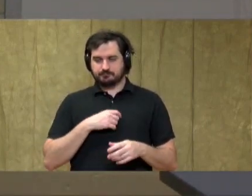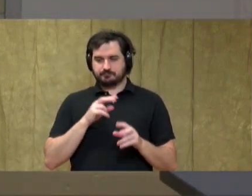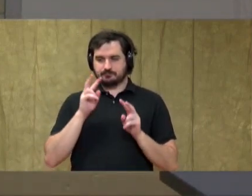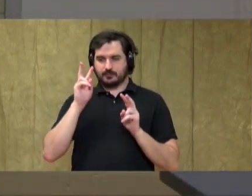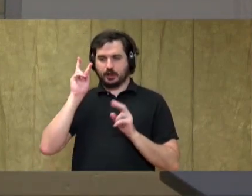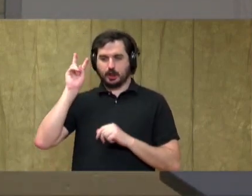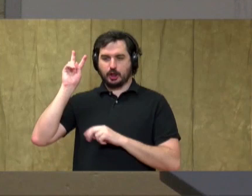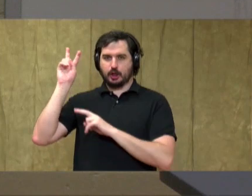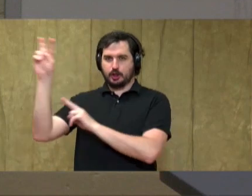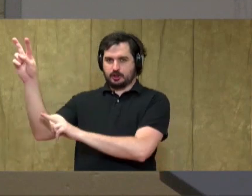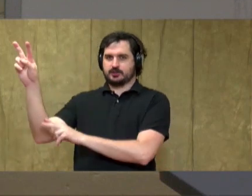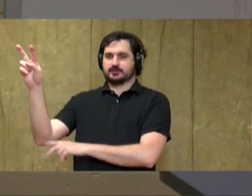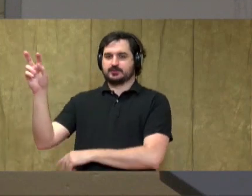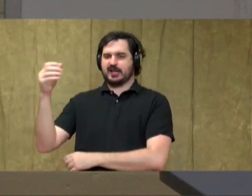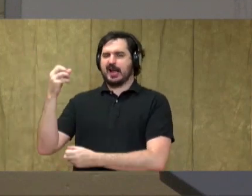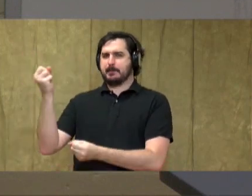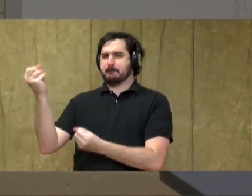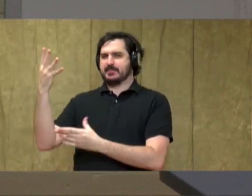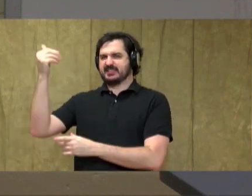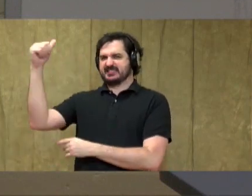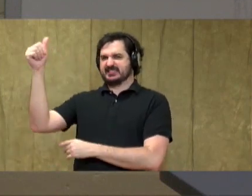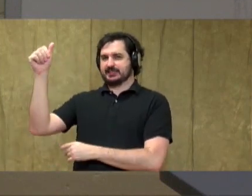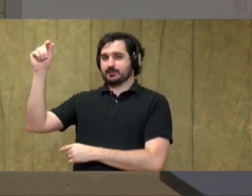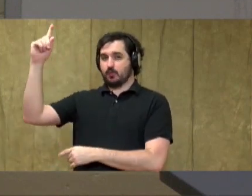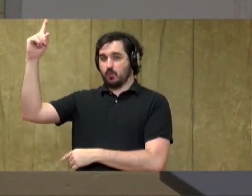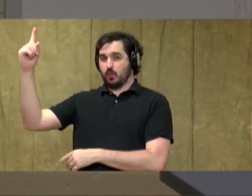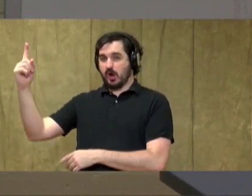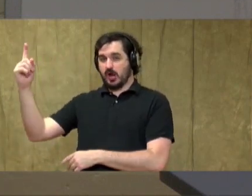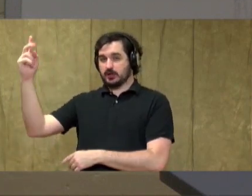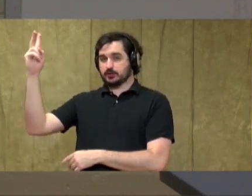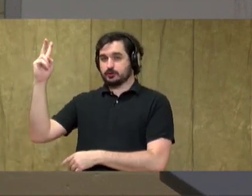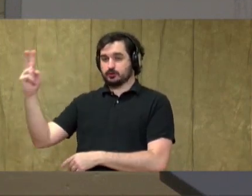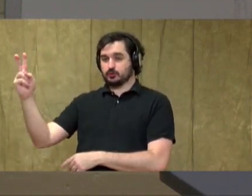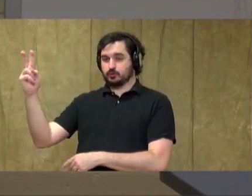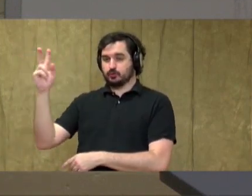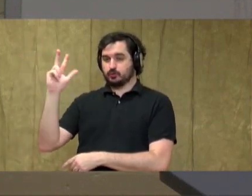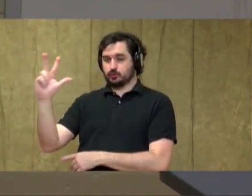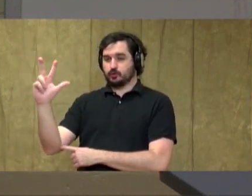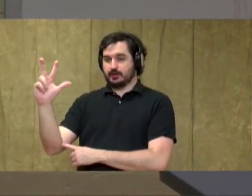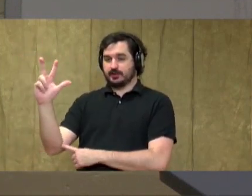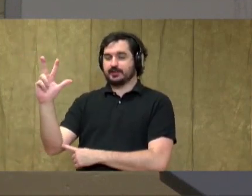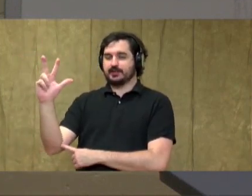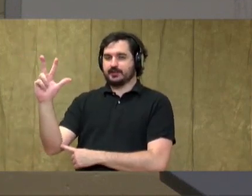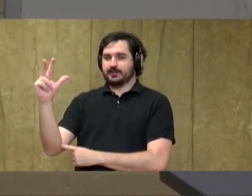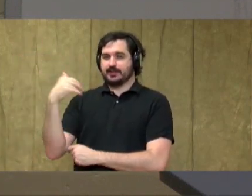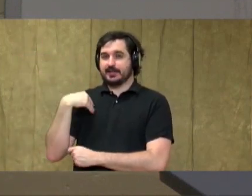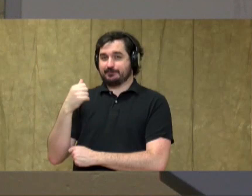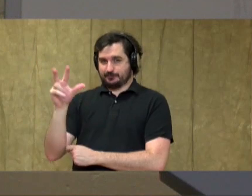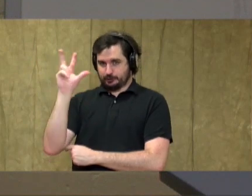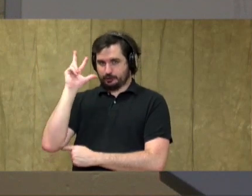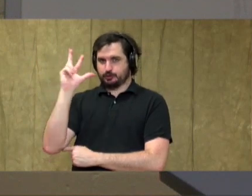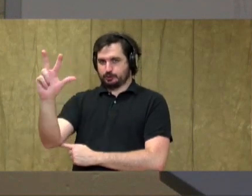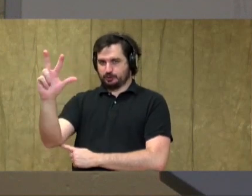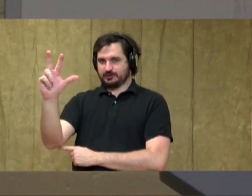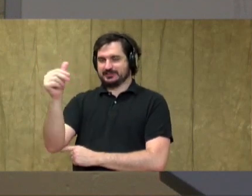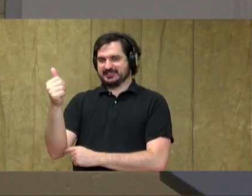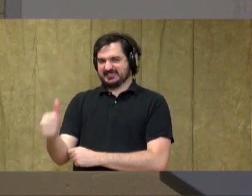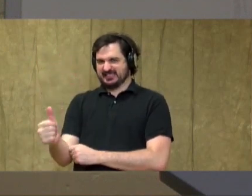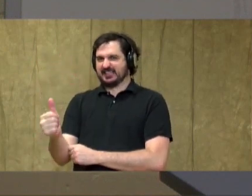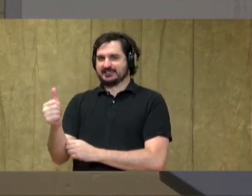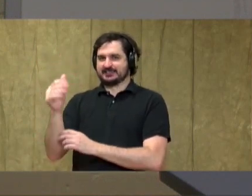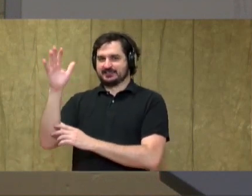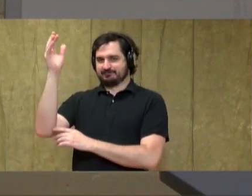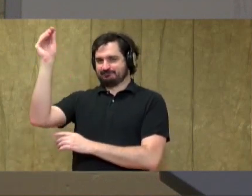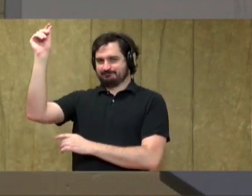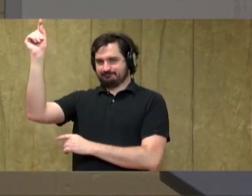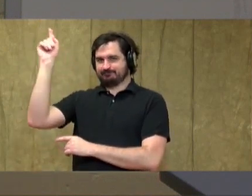tenths do we have shaded over here? 1, 2, 3. We have 3 tenths